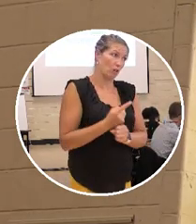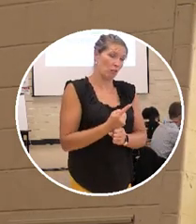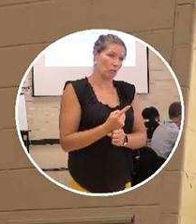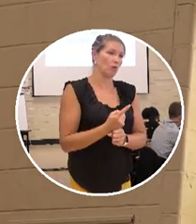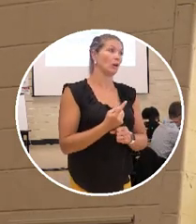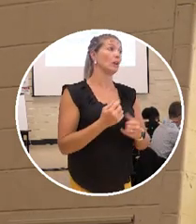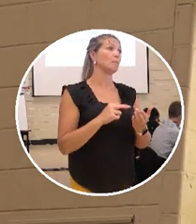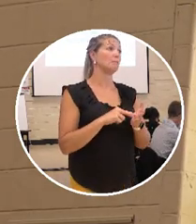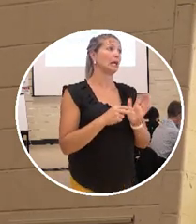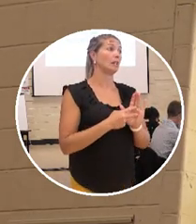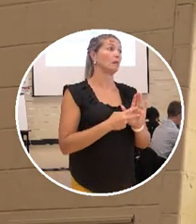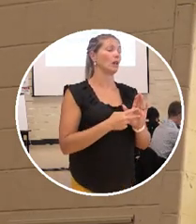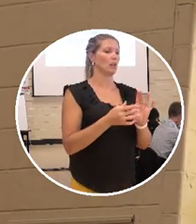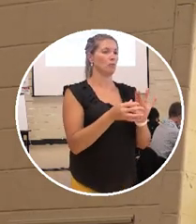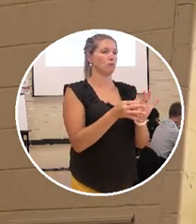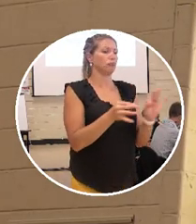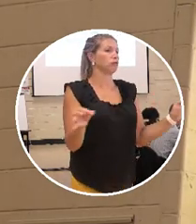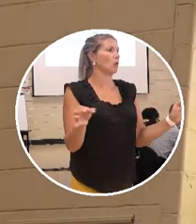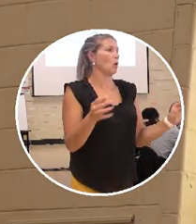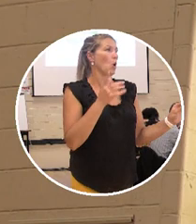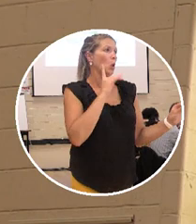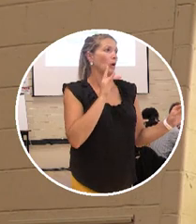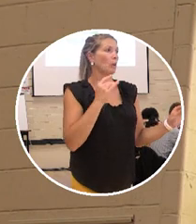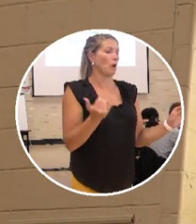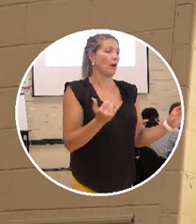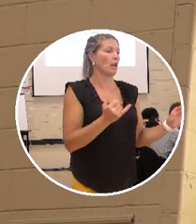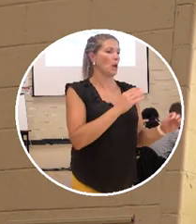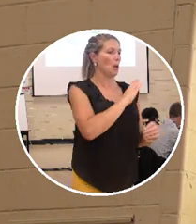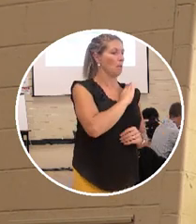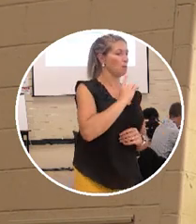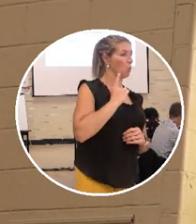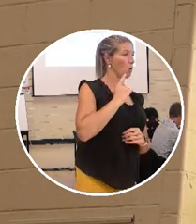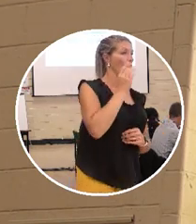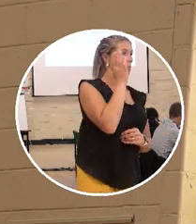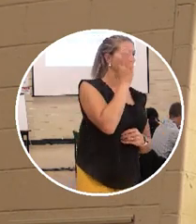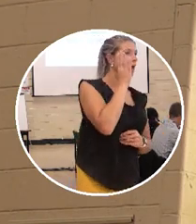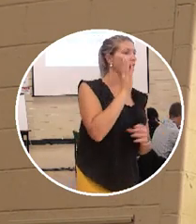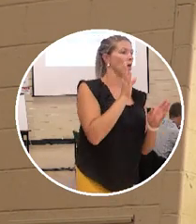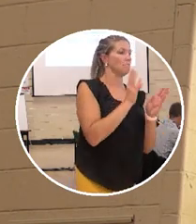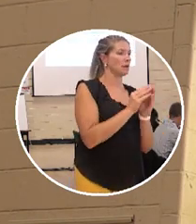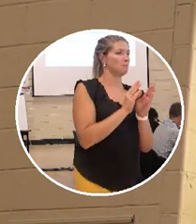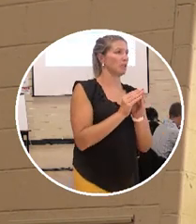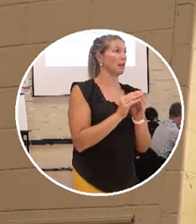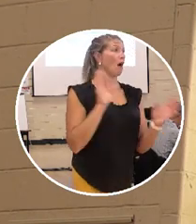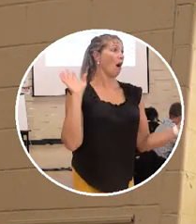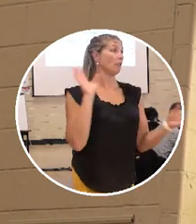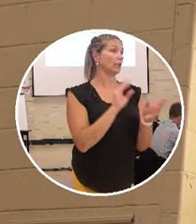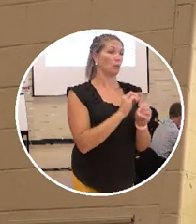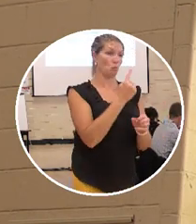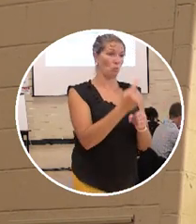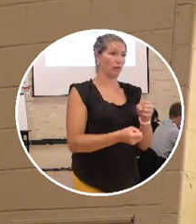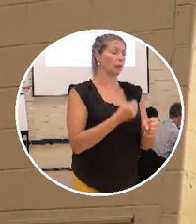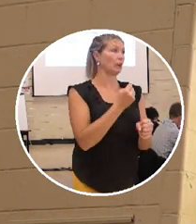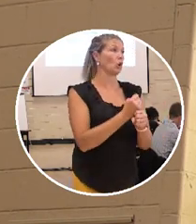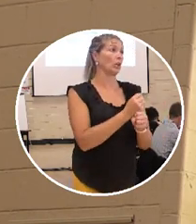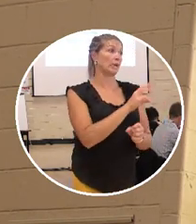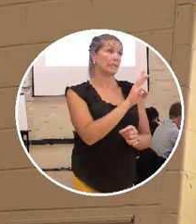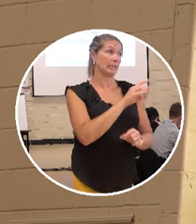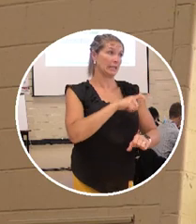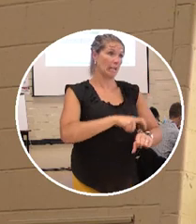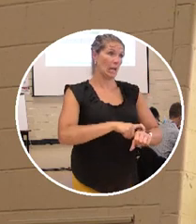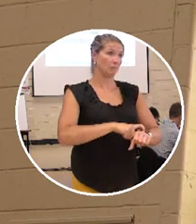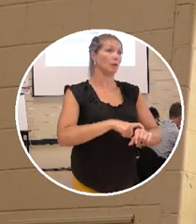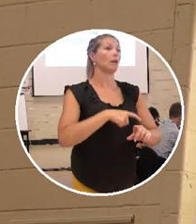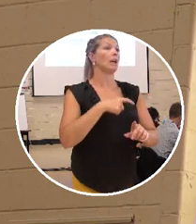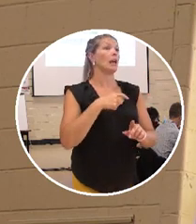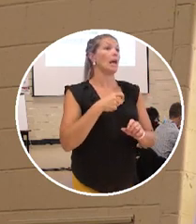follows. The board shall hold 6 meetings per annum to transact the business of the board. The dates and